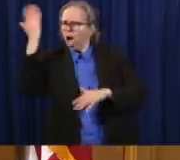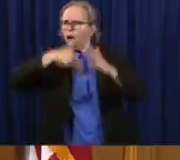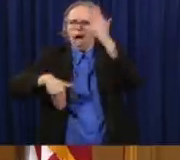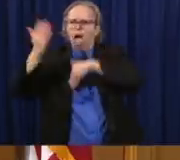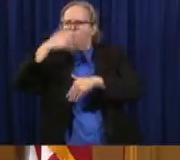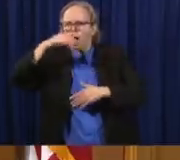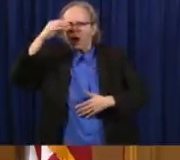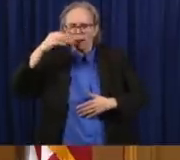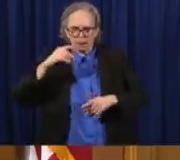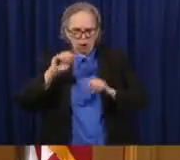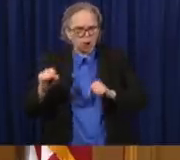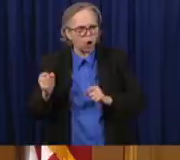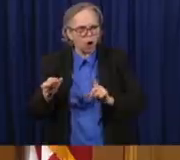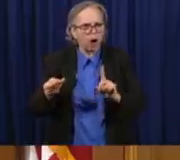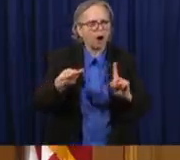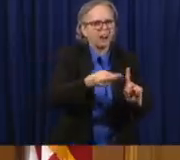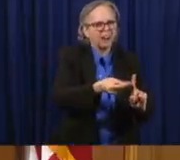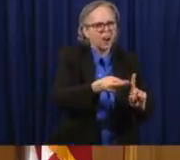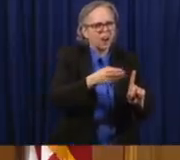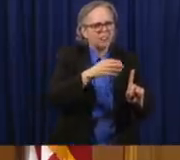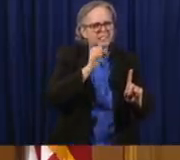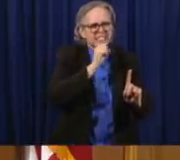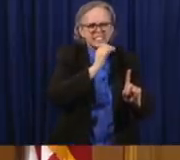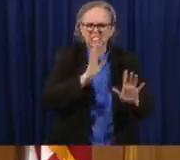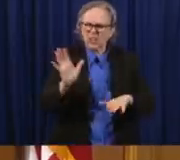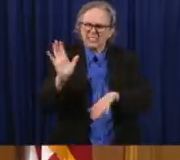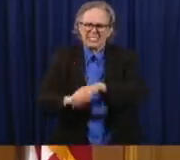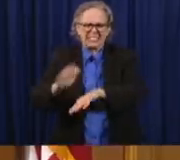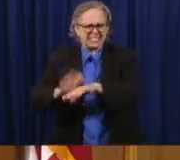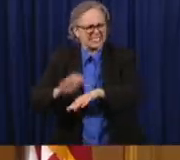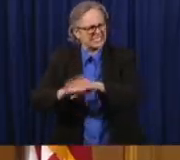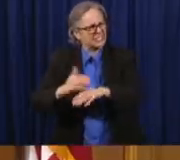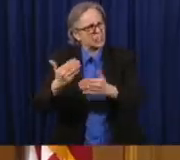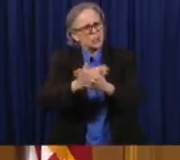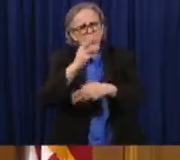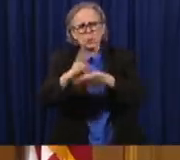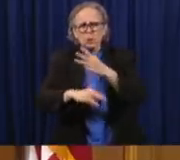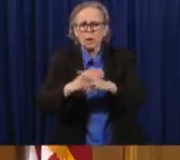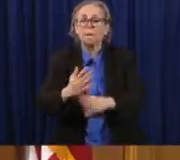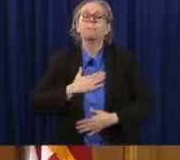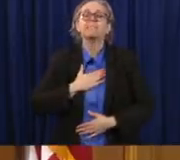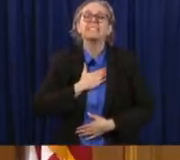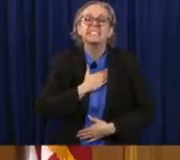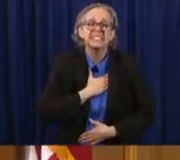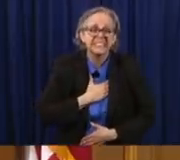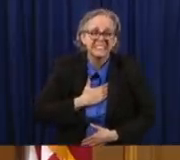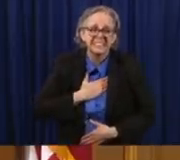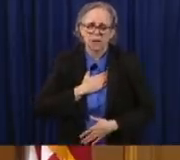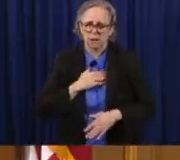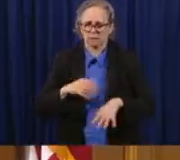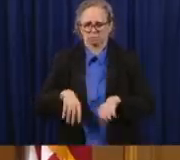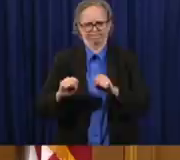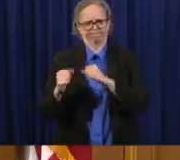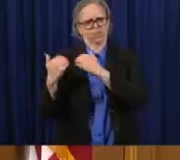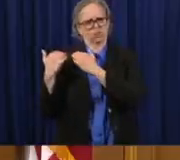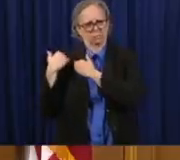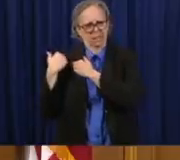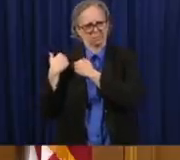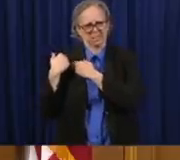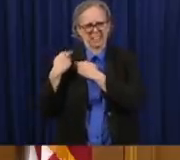enter this new period, ask our young people to be very, very responsible, worry about